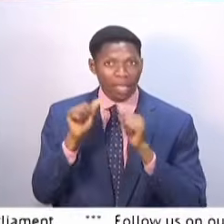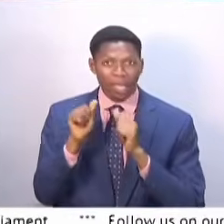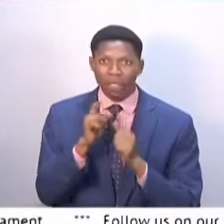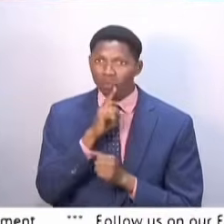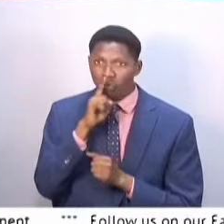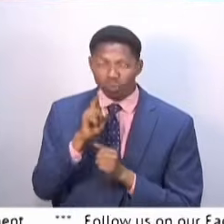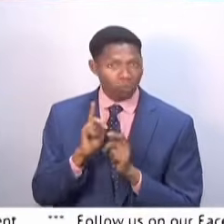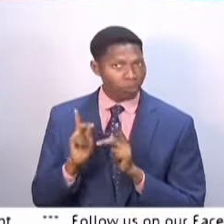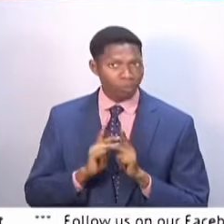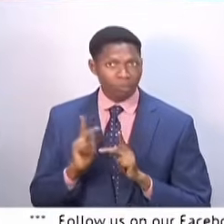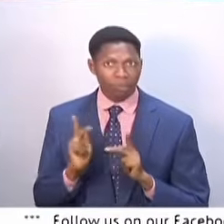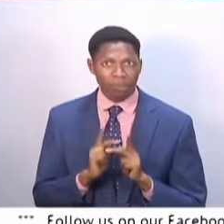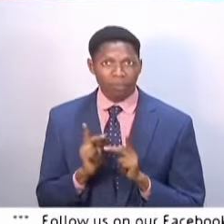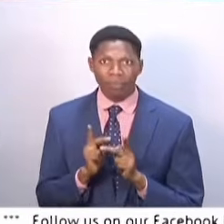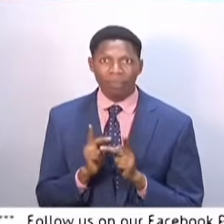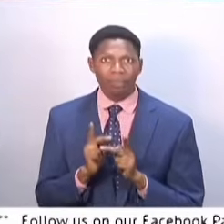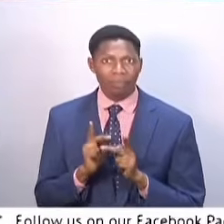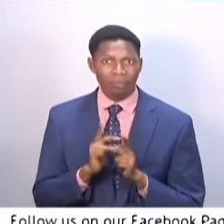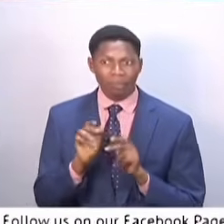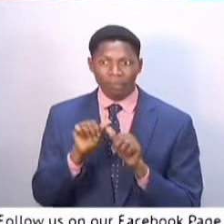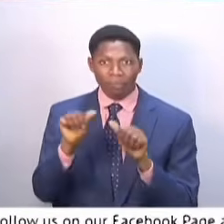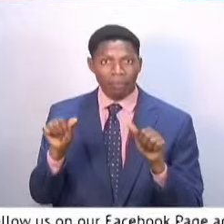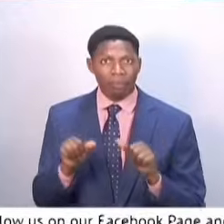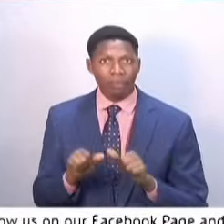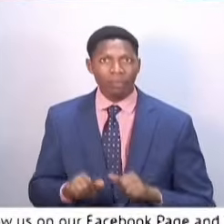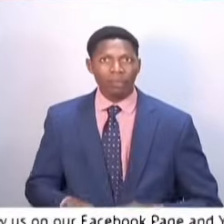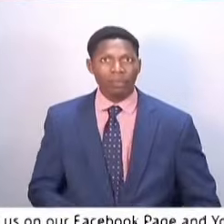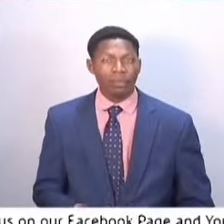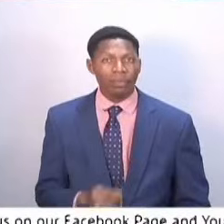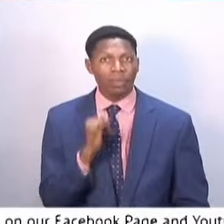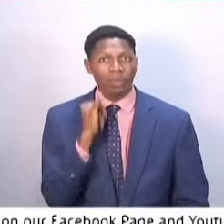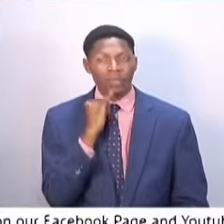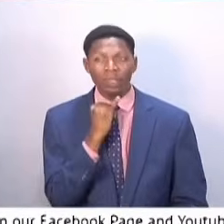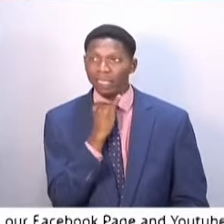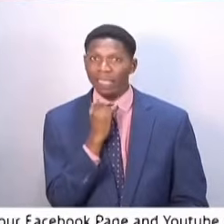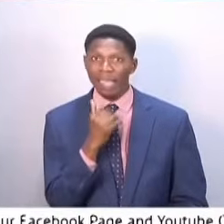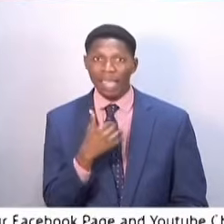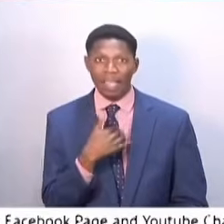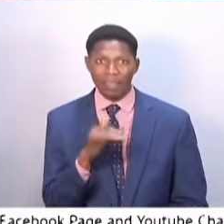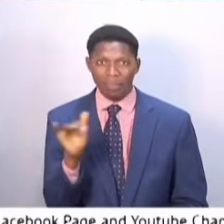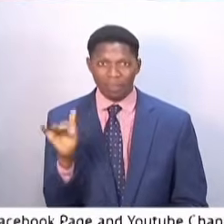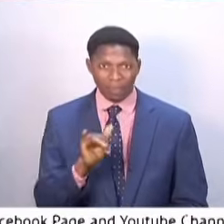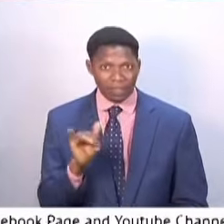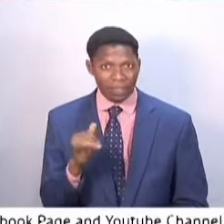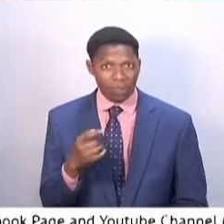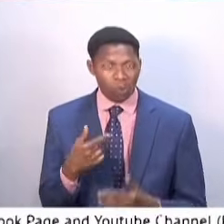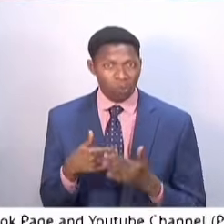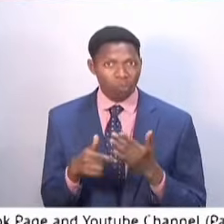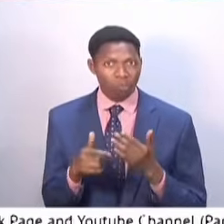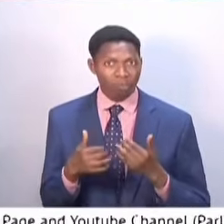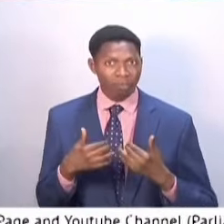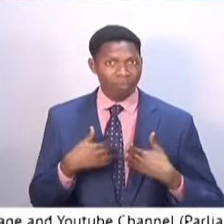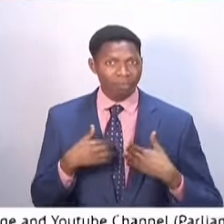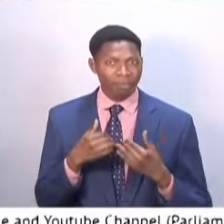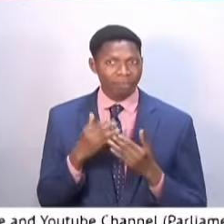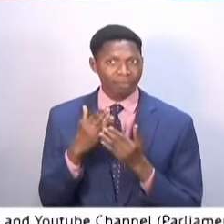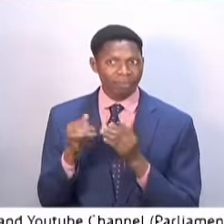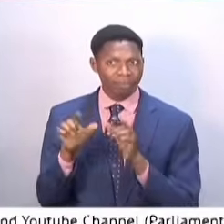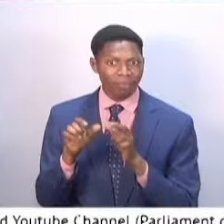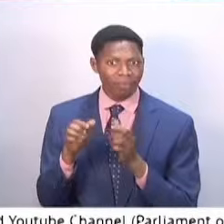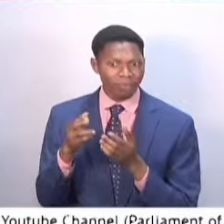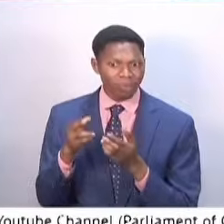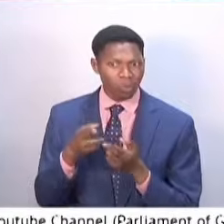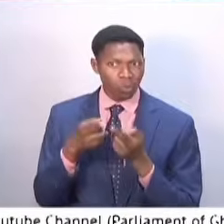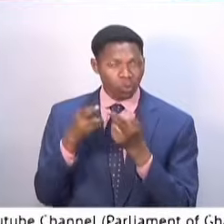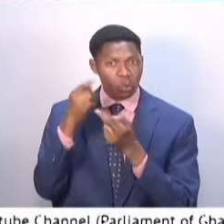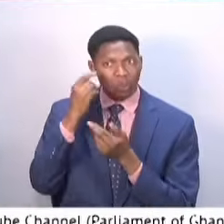real practical settings. Israel has similarly replaced lengthy internship requirements for